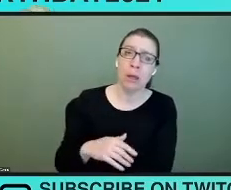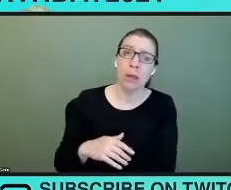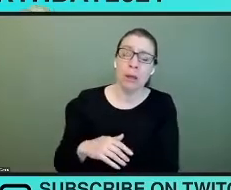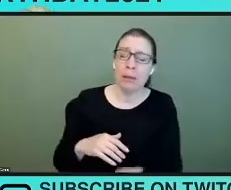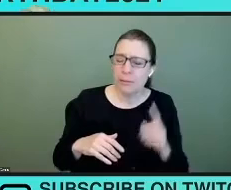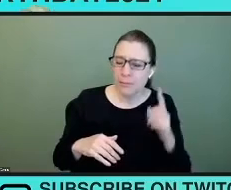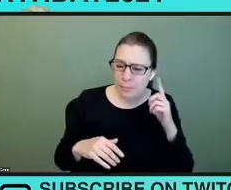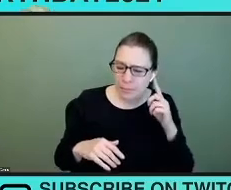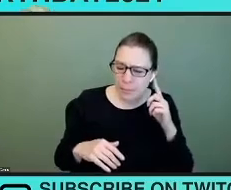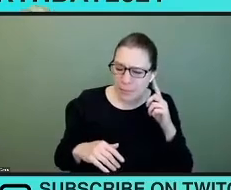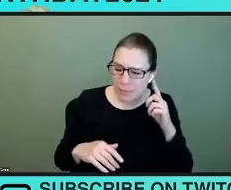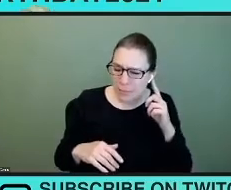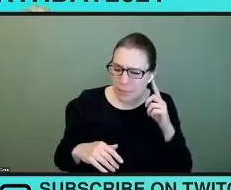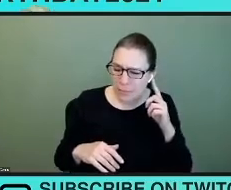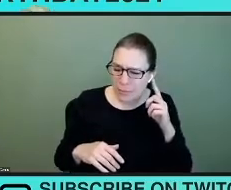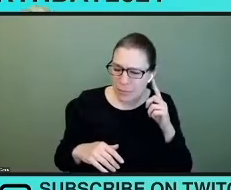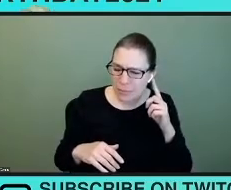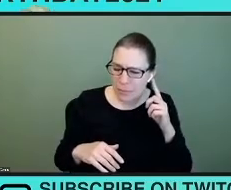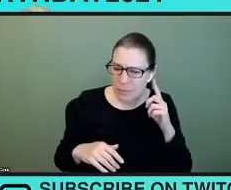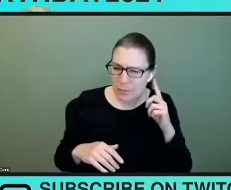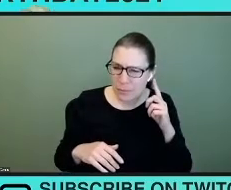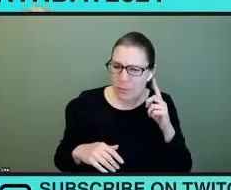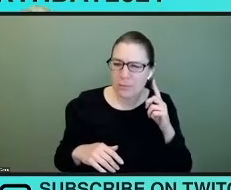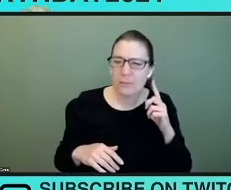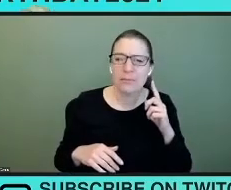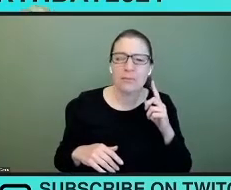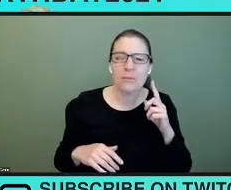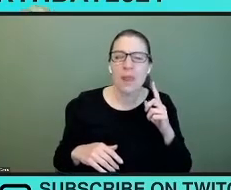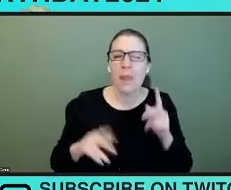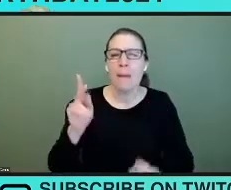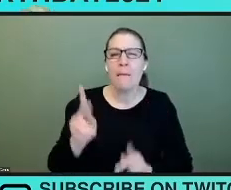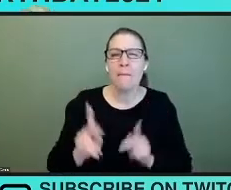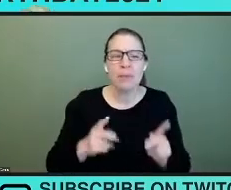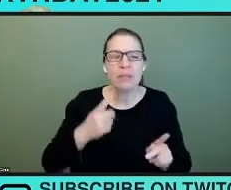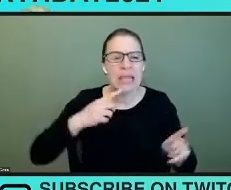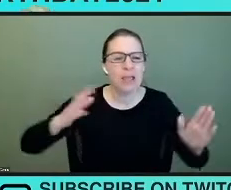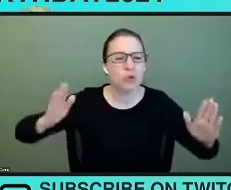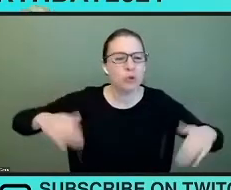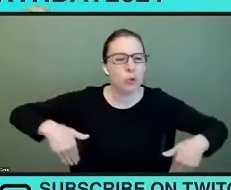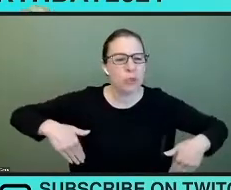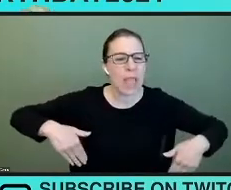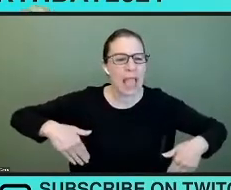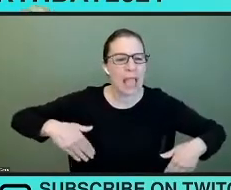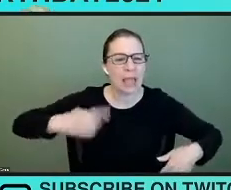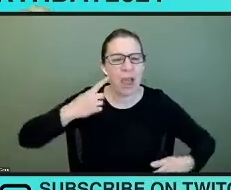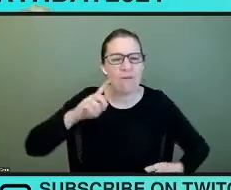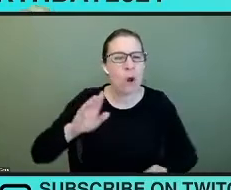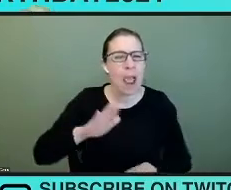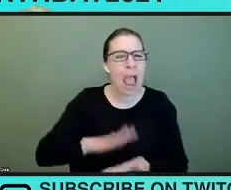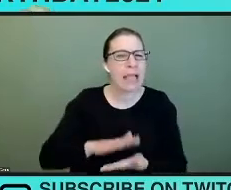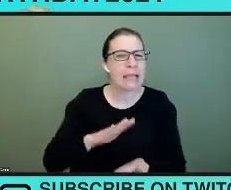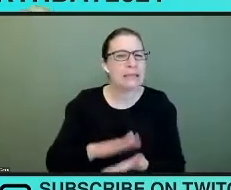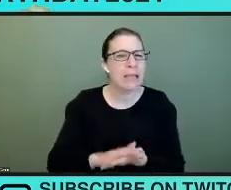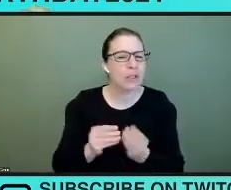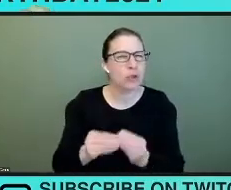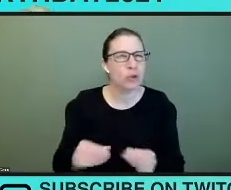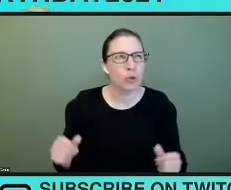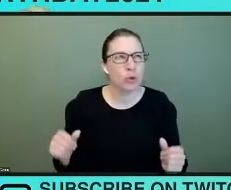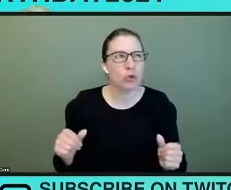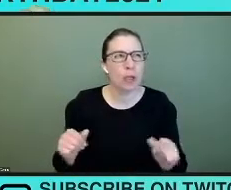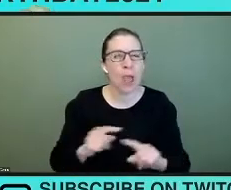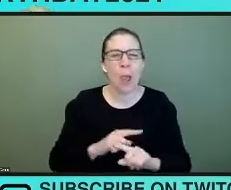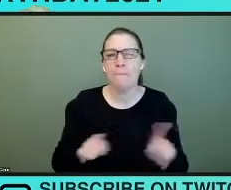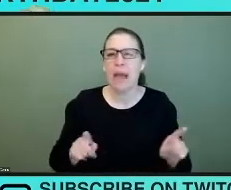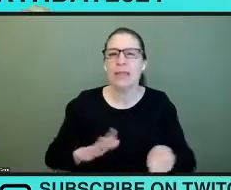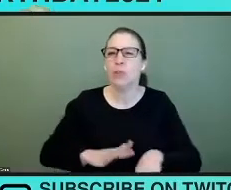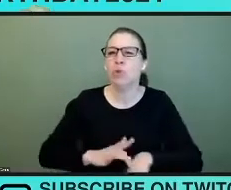2 to 5, which is like, it's too late for like academic researchers like ourselves to do it, and it's too early for companies to deploy it at